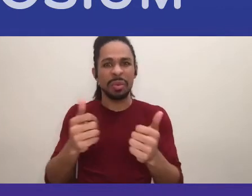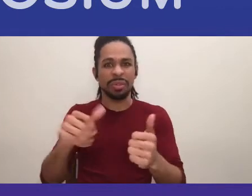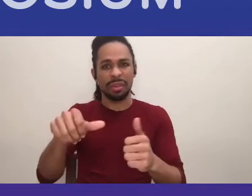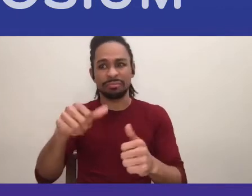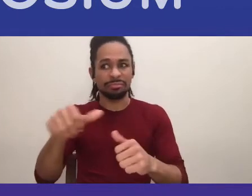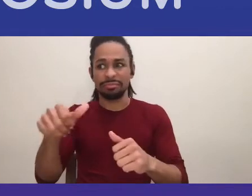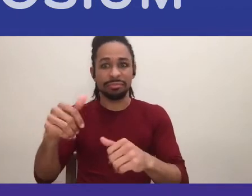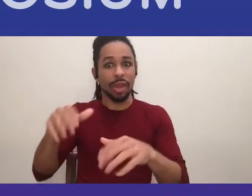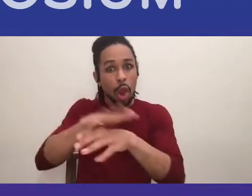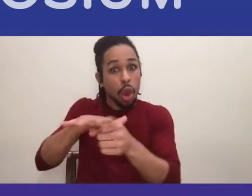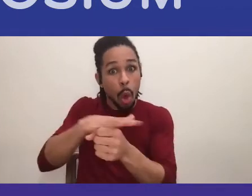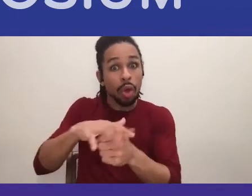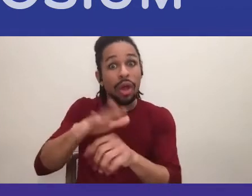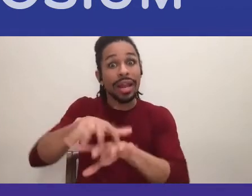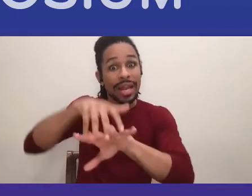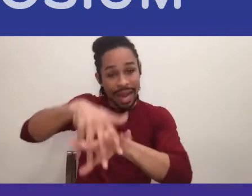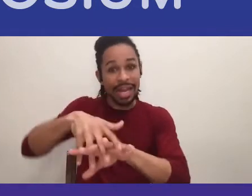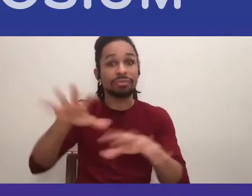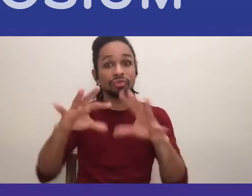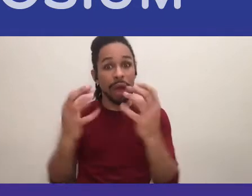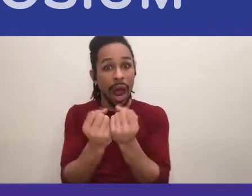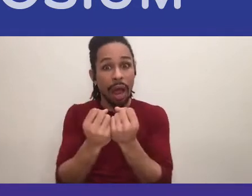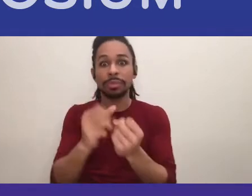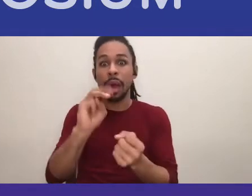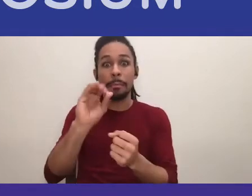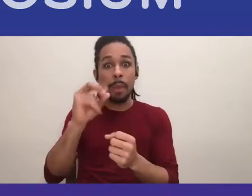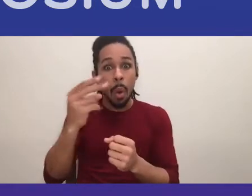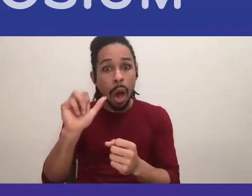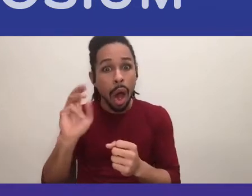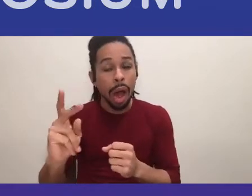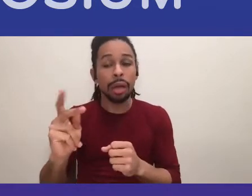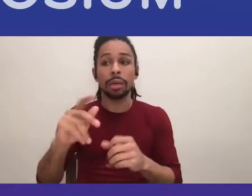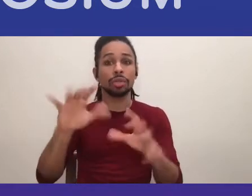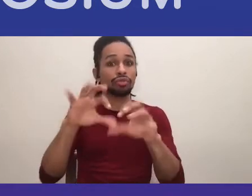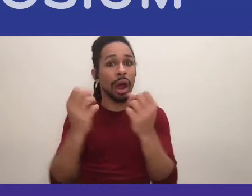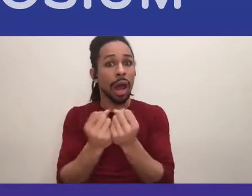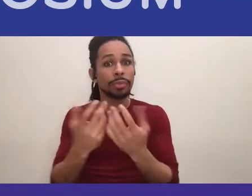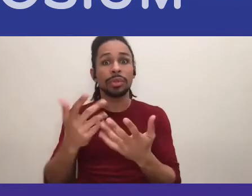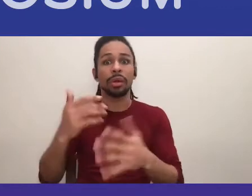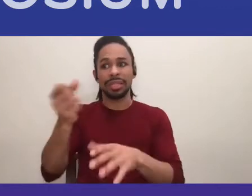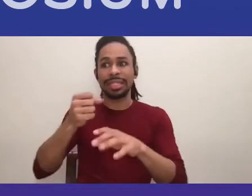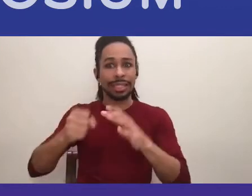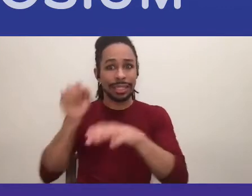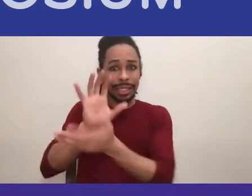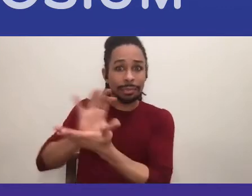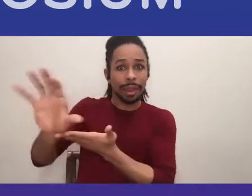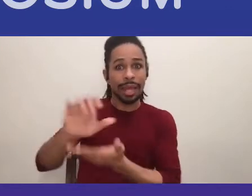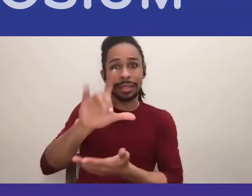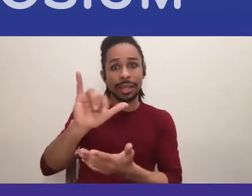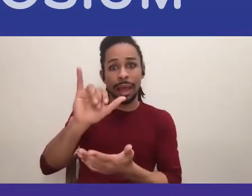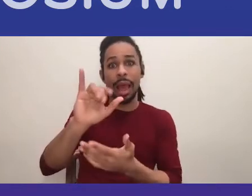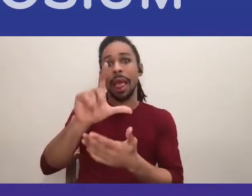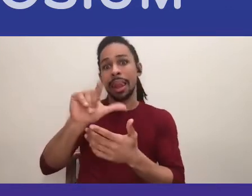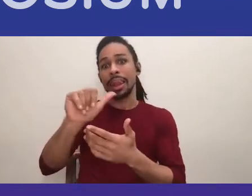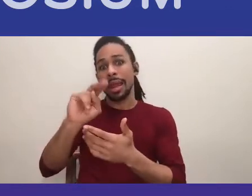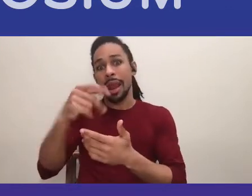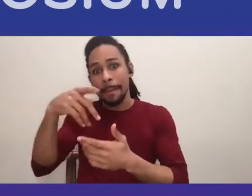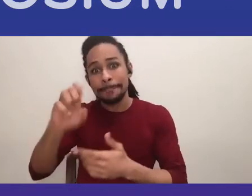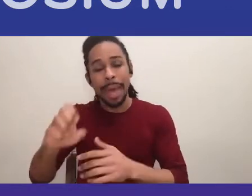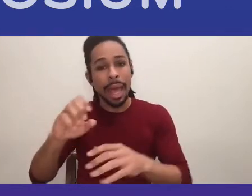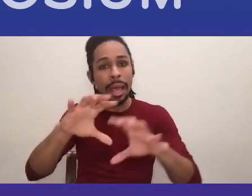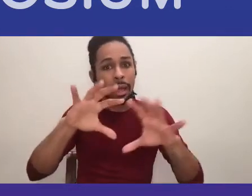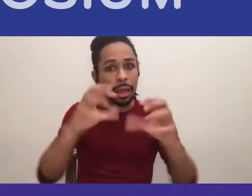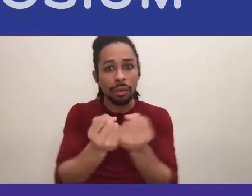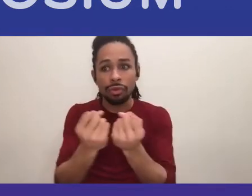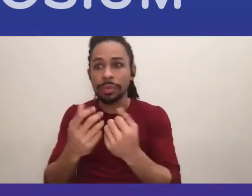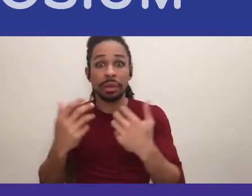doing anything with Mohawks, you are not doing anything also with displaced Lenape, where there are federal bans both in